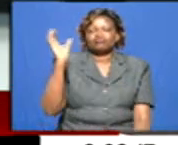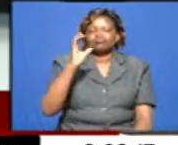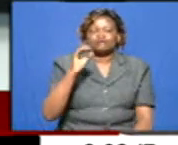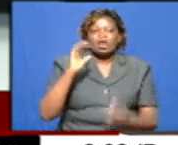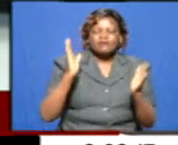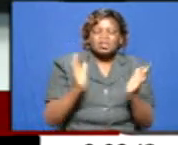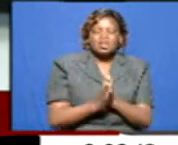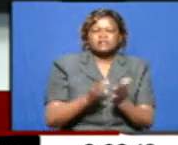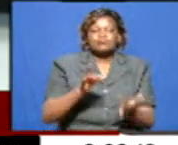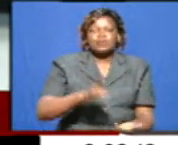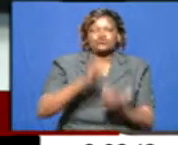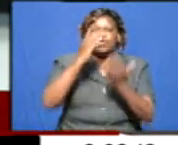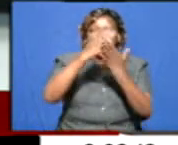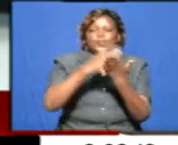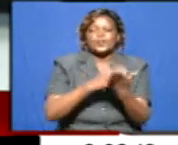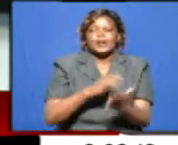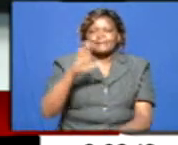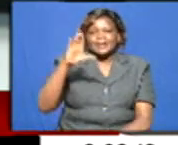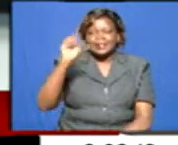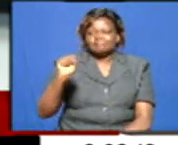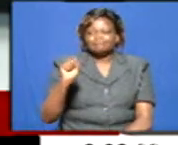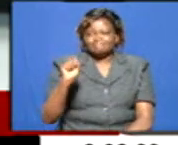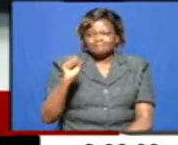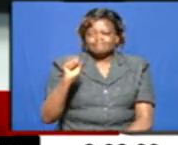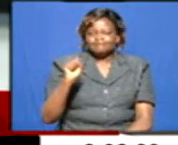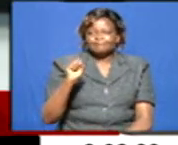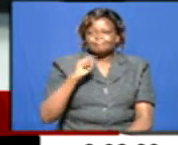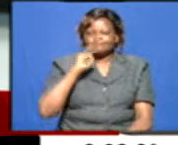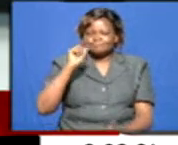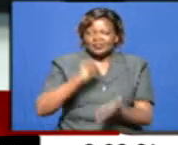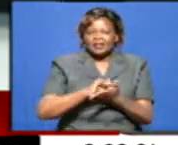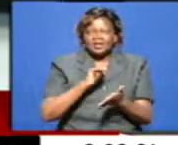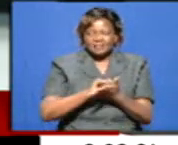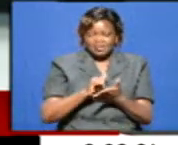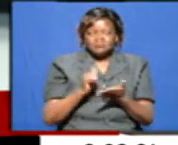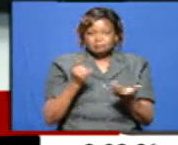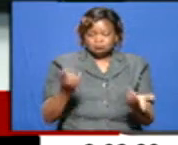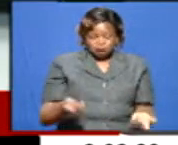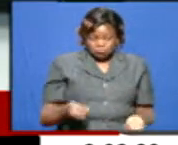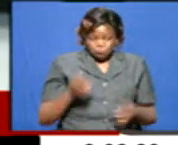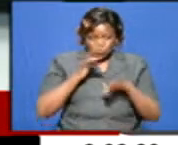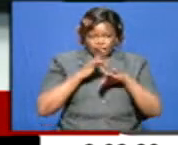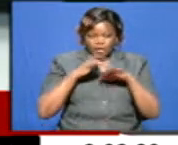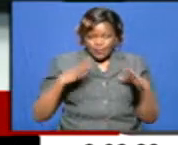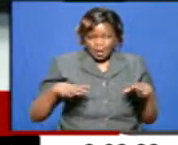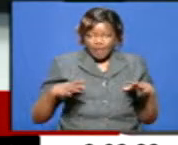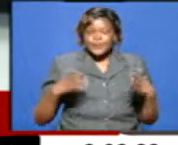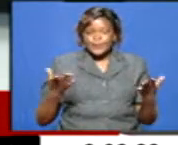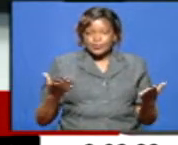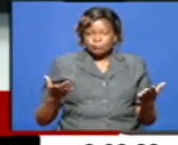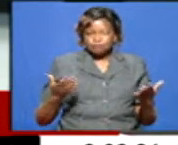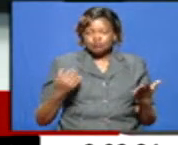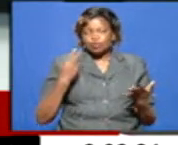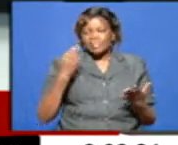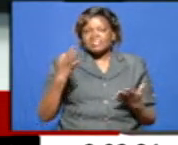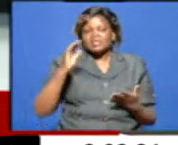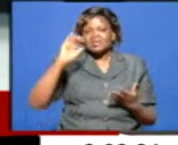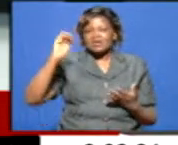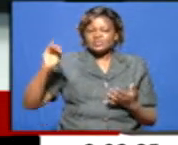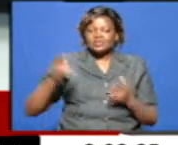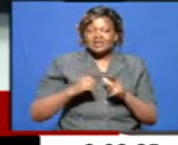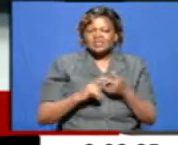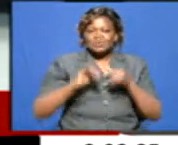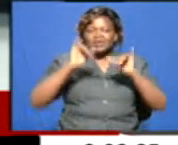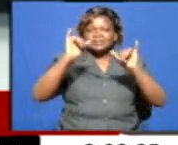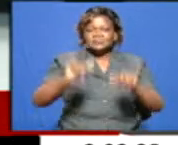Programs Cabinet Secretary Professor Margaret Kobia says the affected population is in 23 counties and will remain